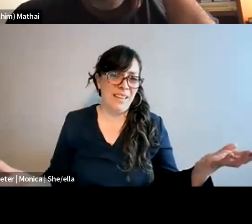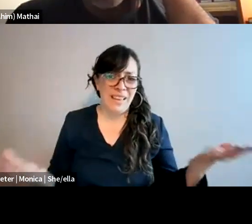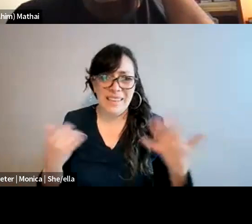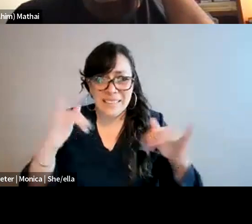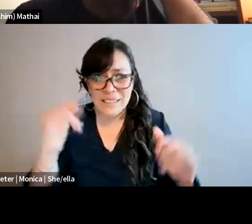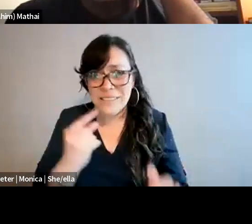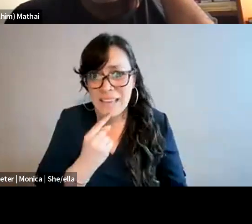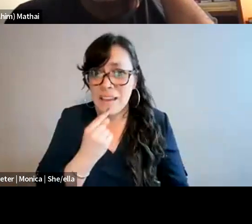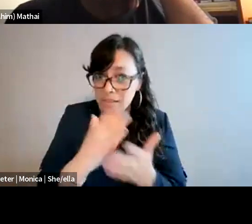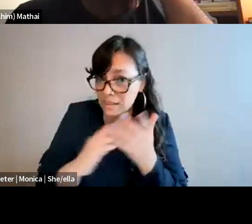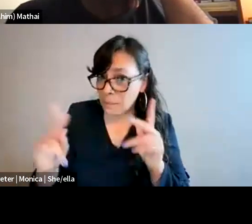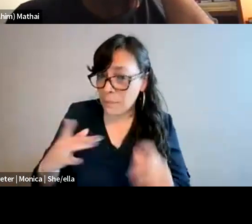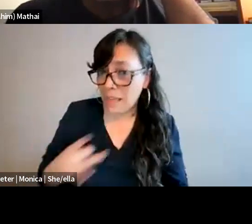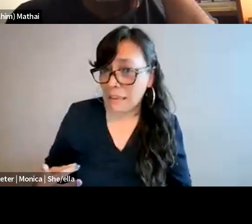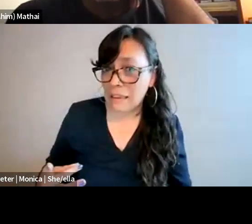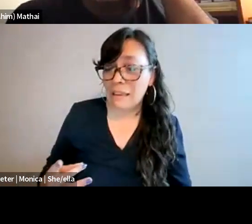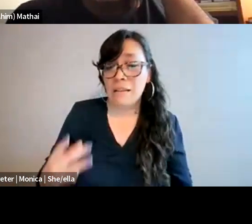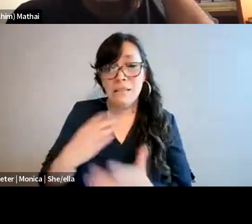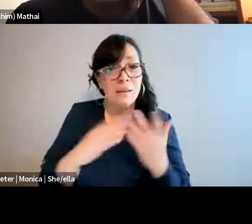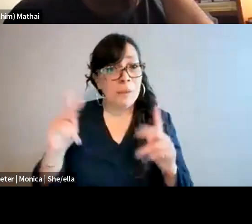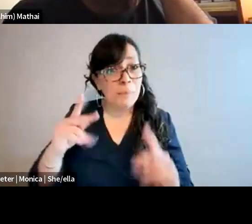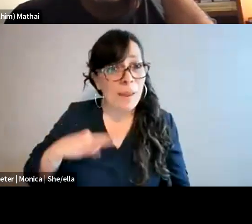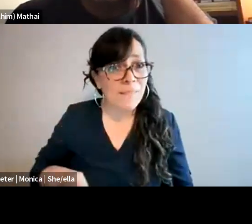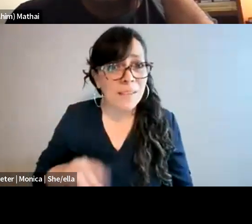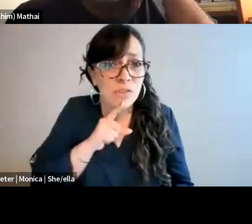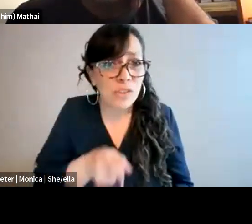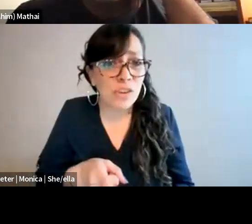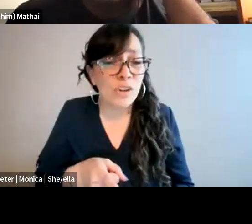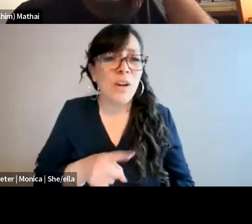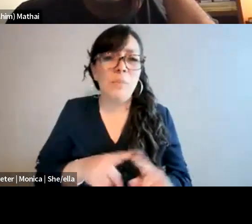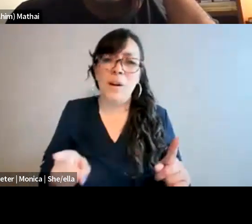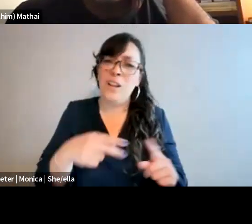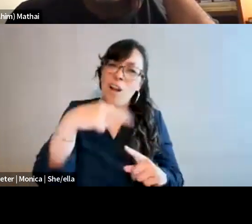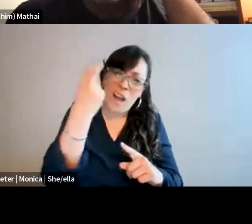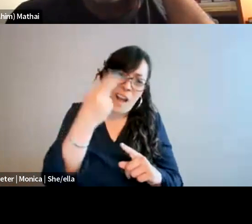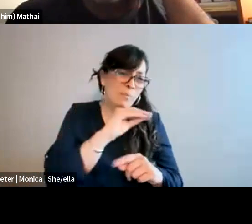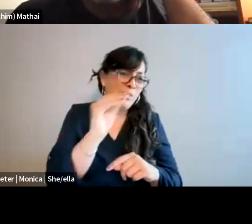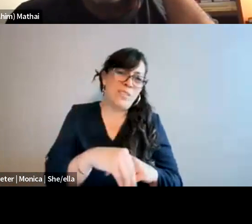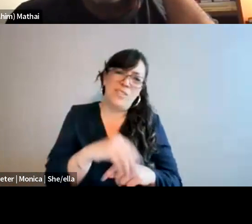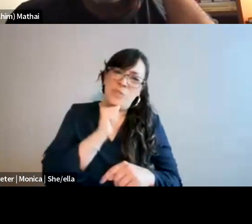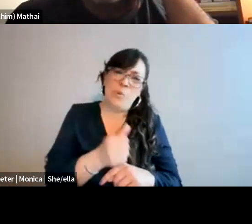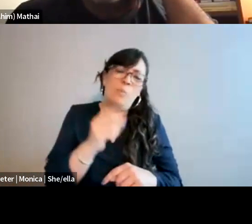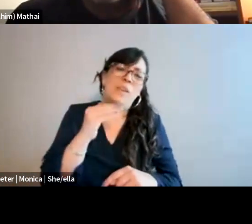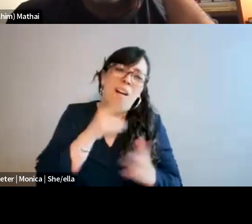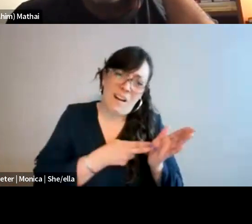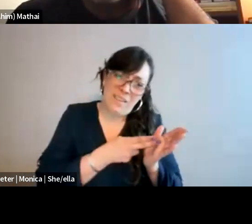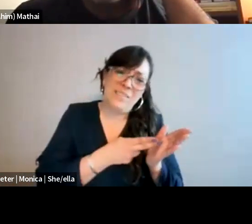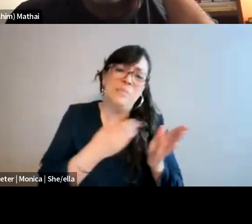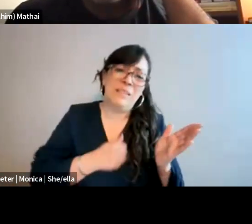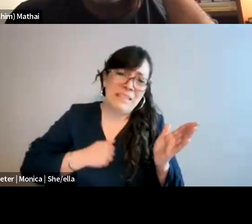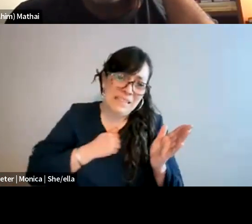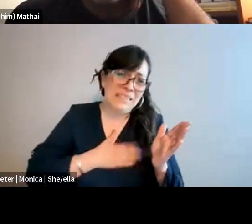say, some people really like it. It's benefited it, if they want to say that. But at the very least, be more honest than they're being right now. It's